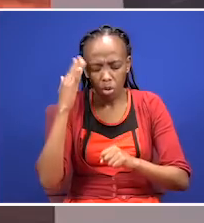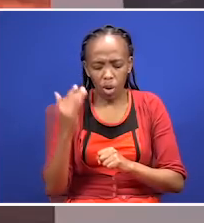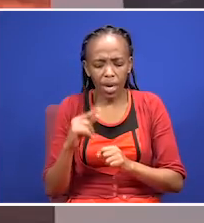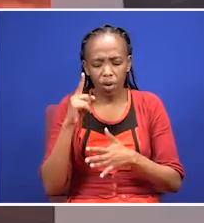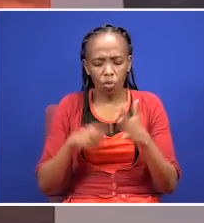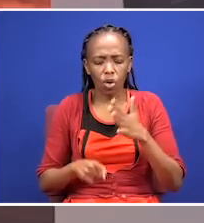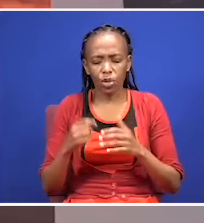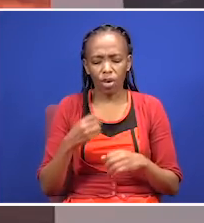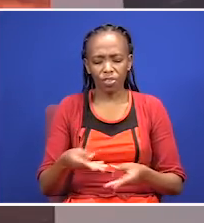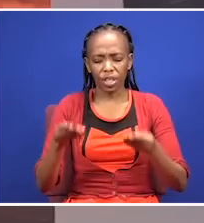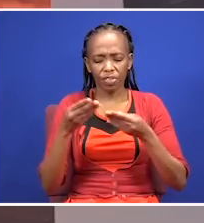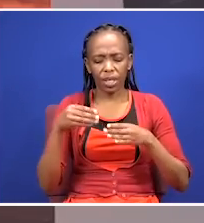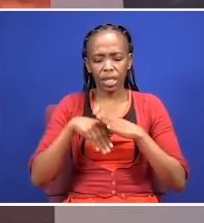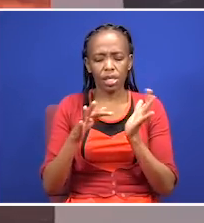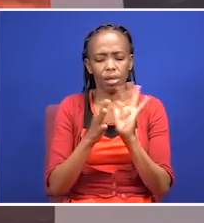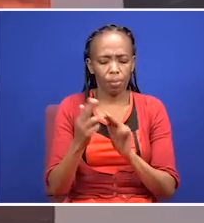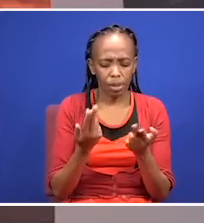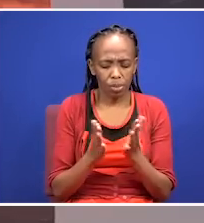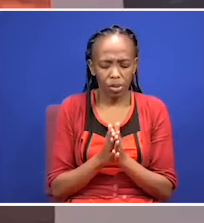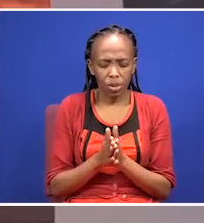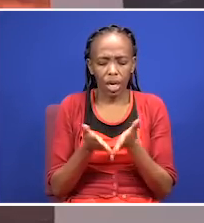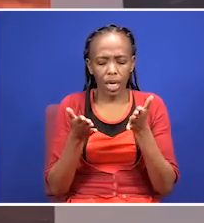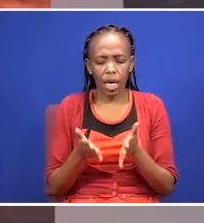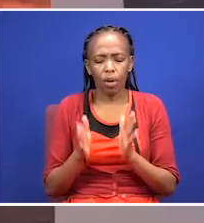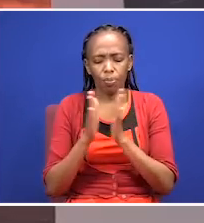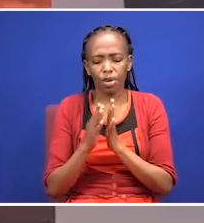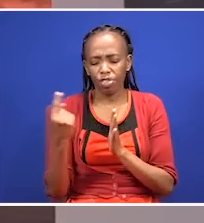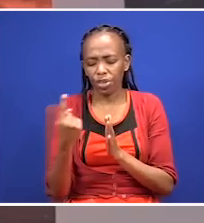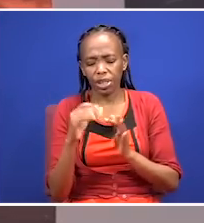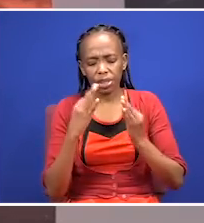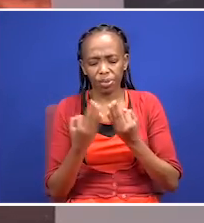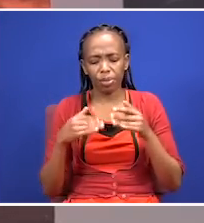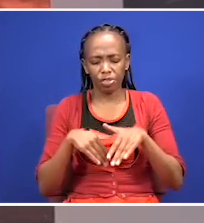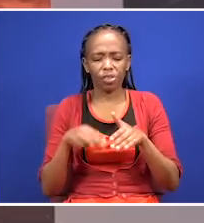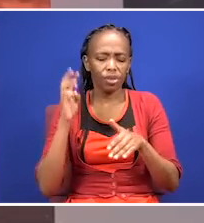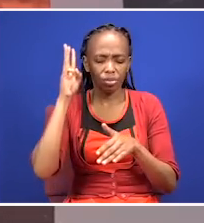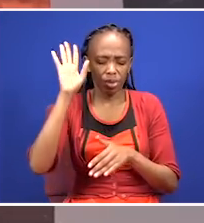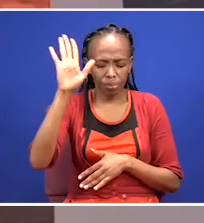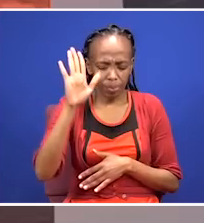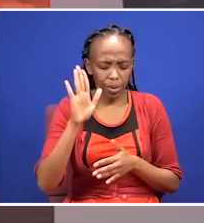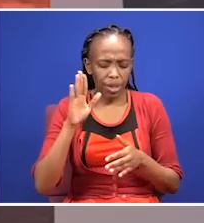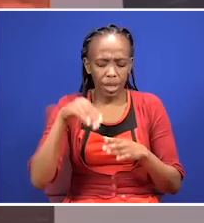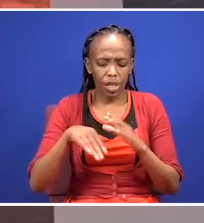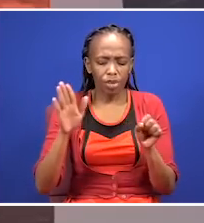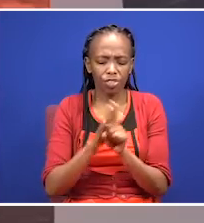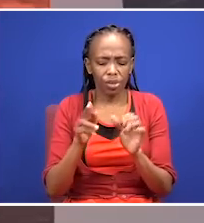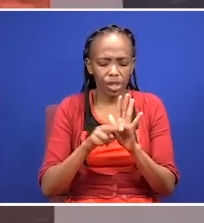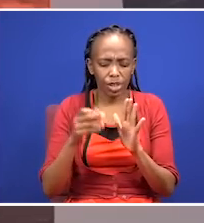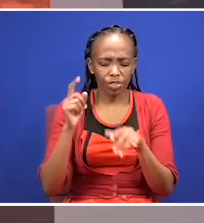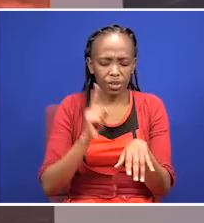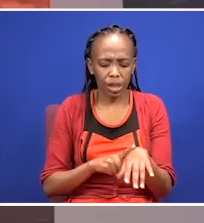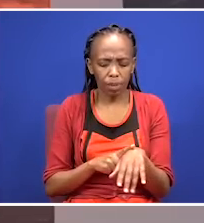what you have given us in scripture i therefore pray for every family according to your will in the fullness of